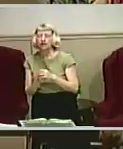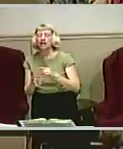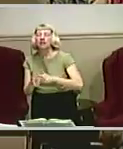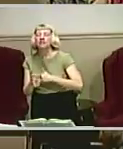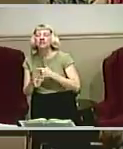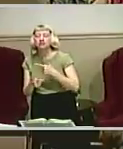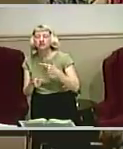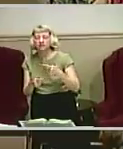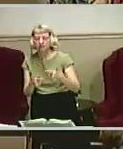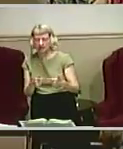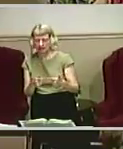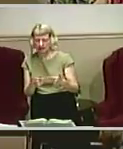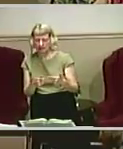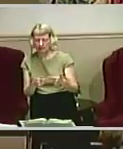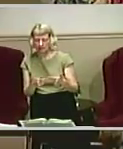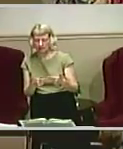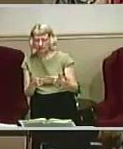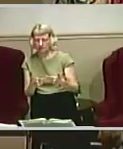then,